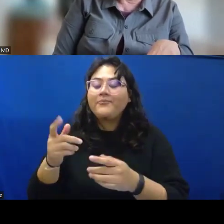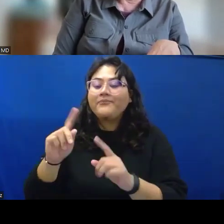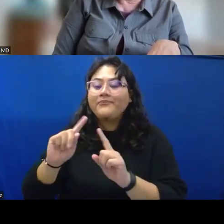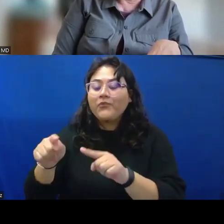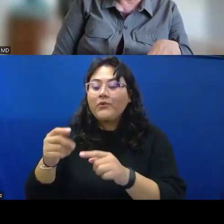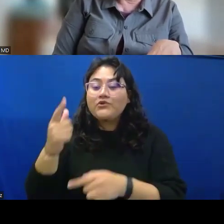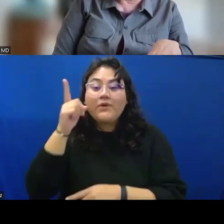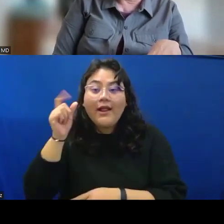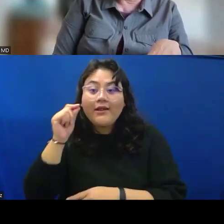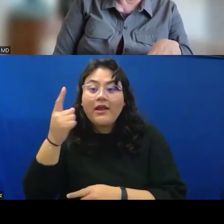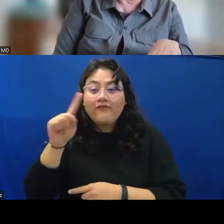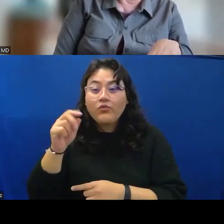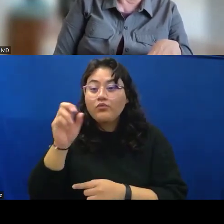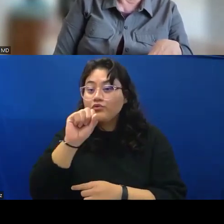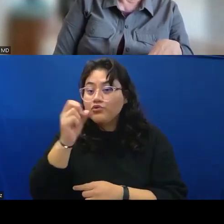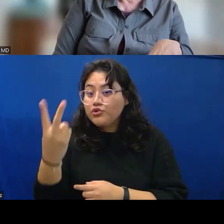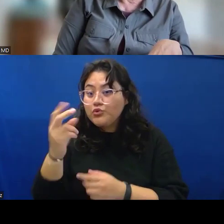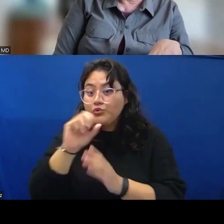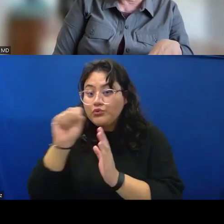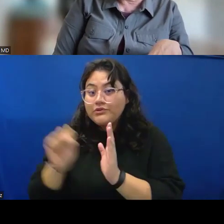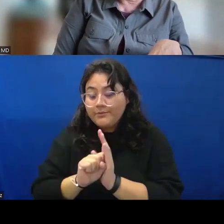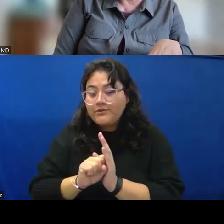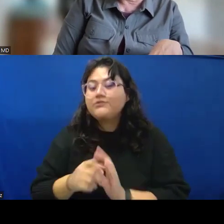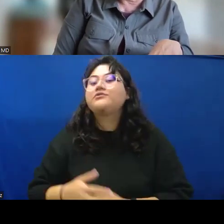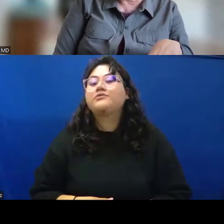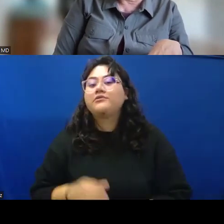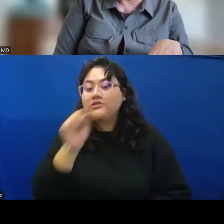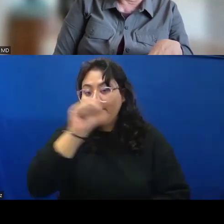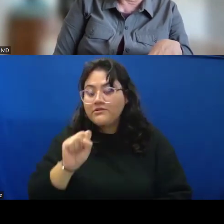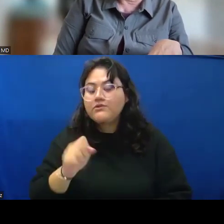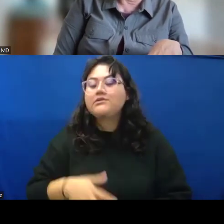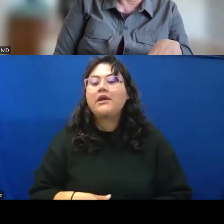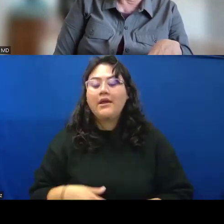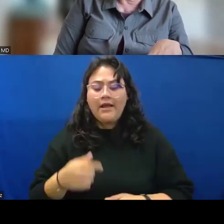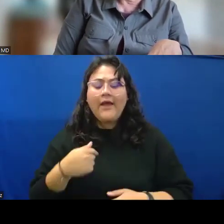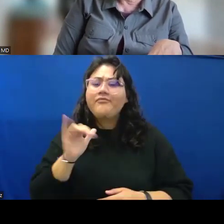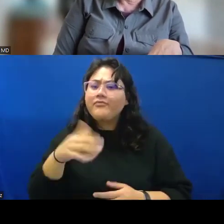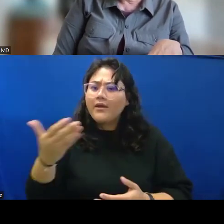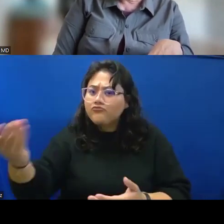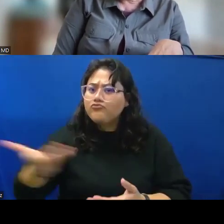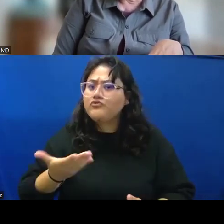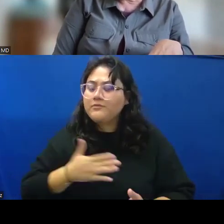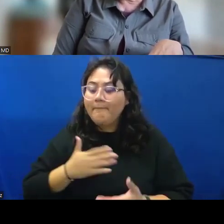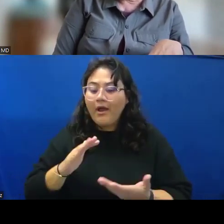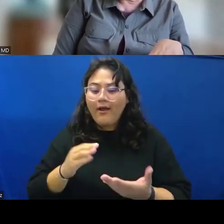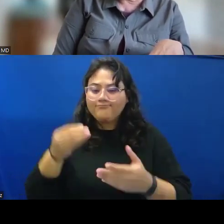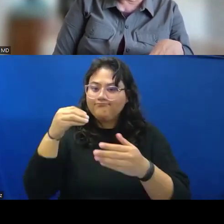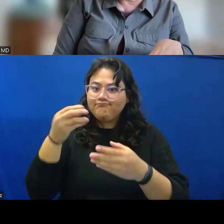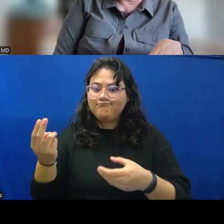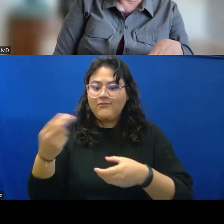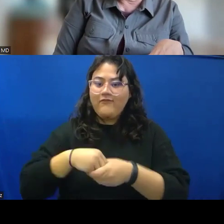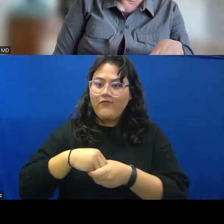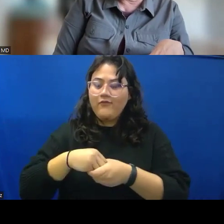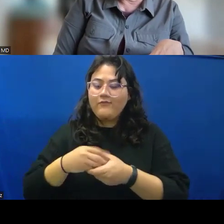served as the foundation for my ASL and my introduction into the deaf community. I've been involved